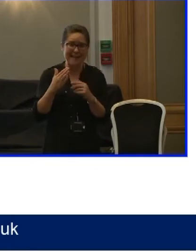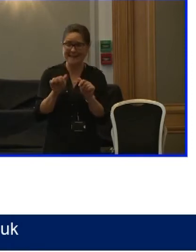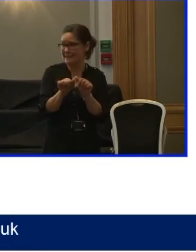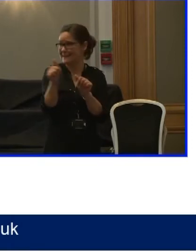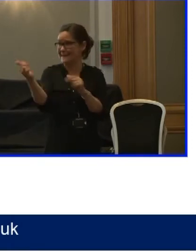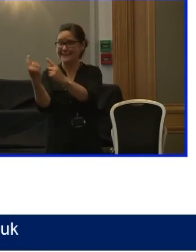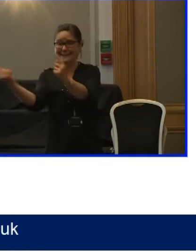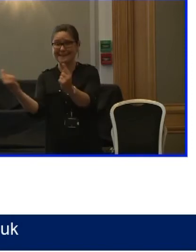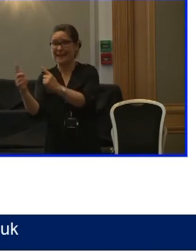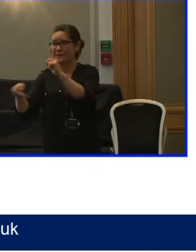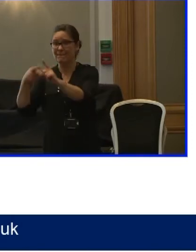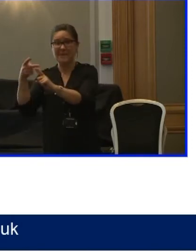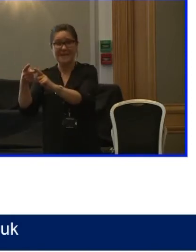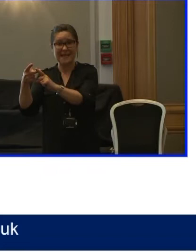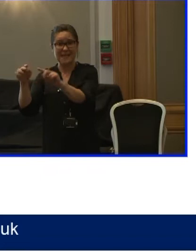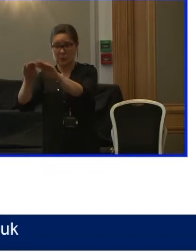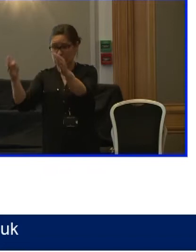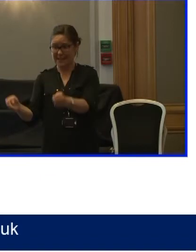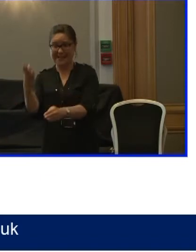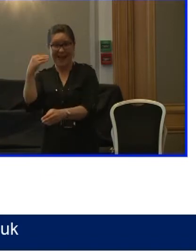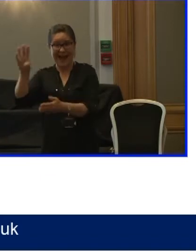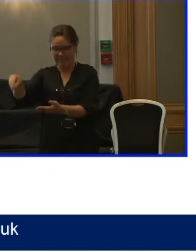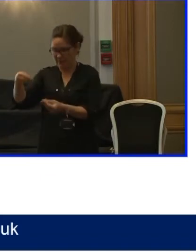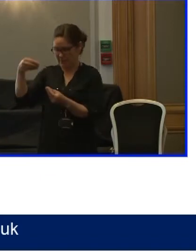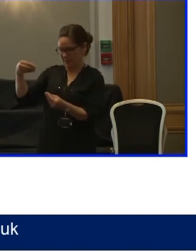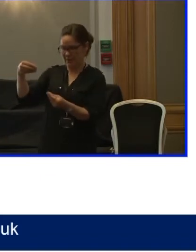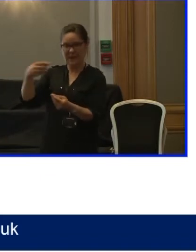and postcards that you can take away, or visit